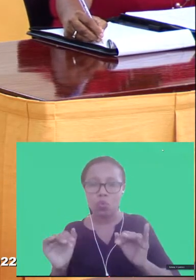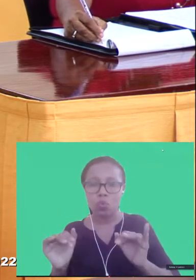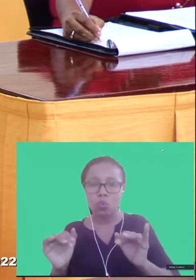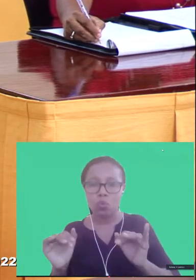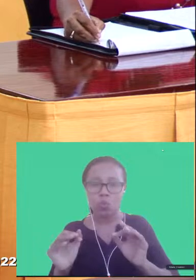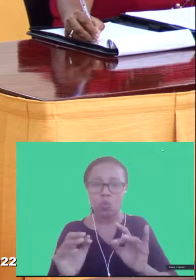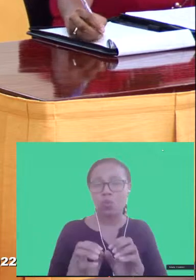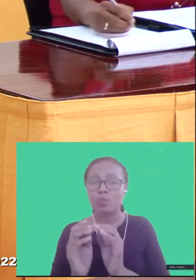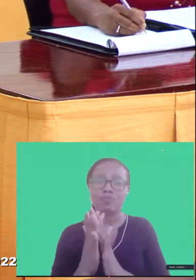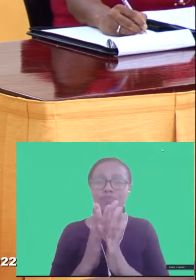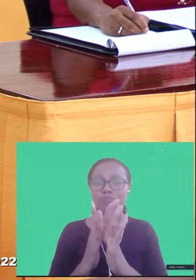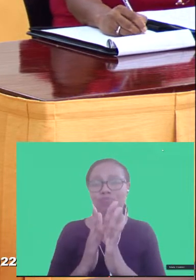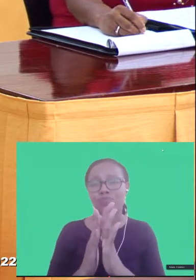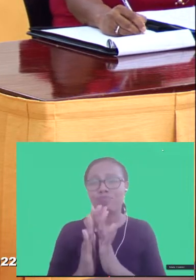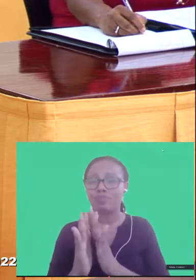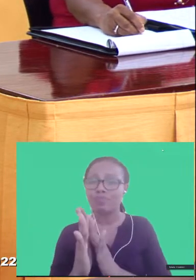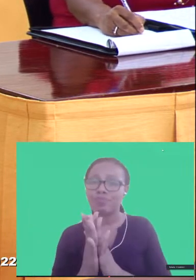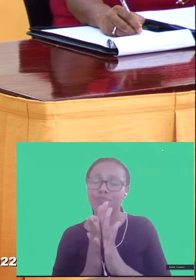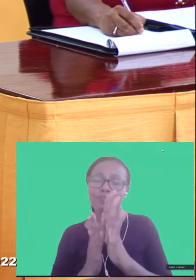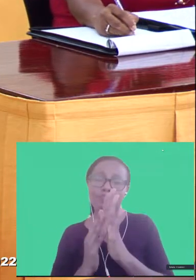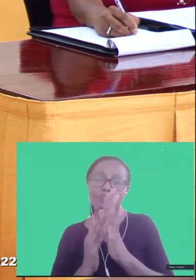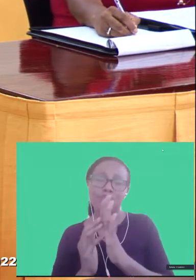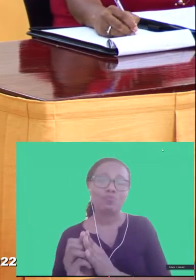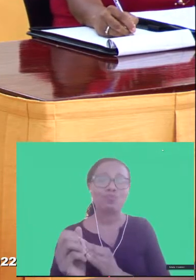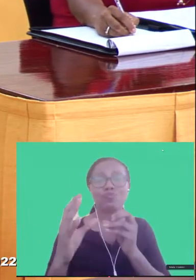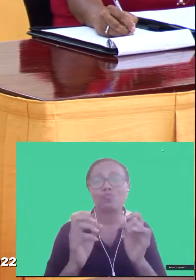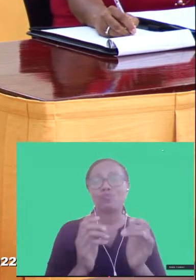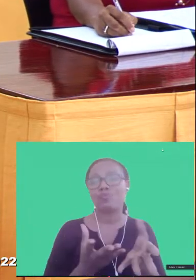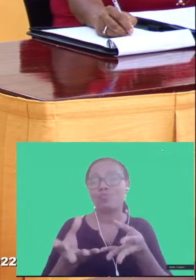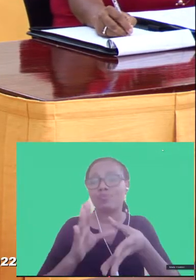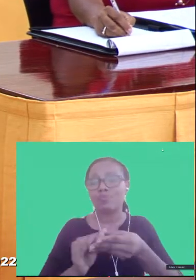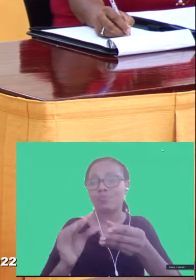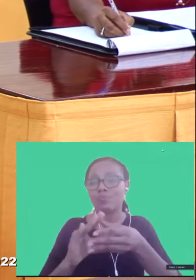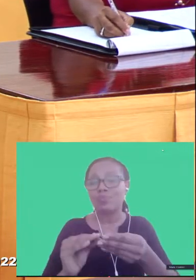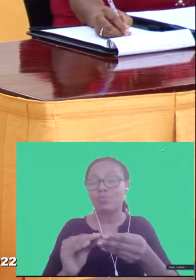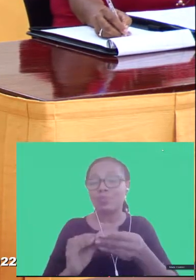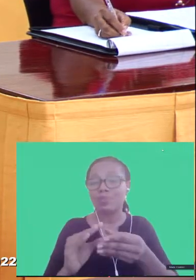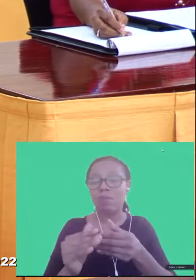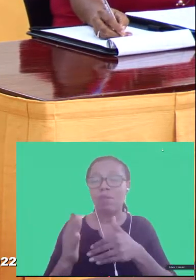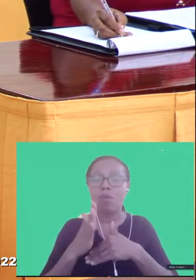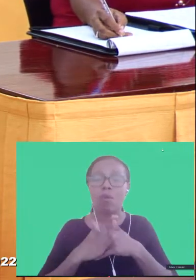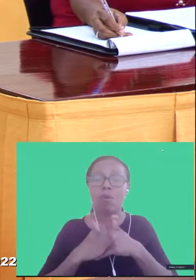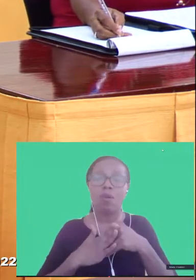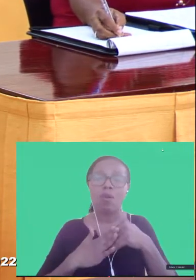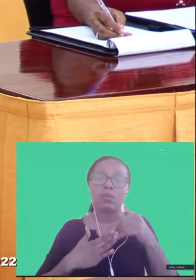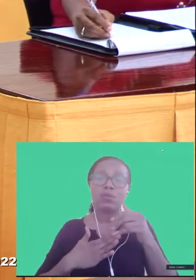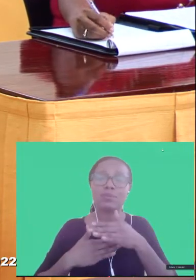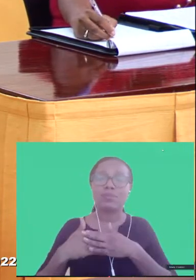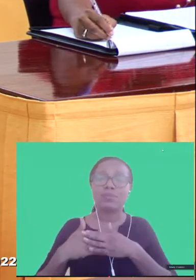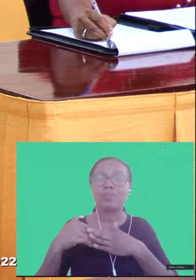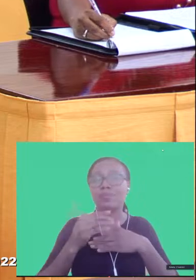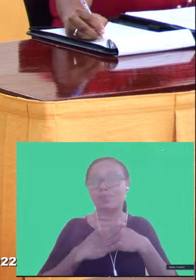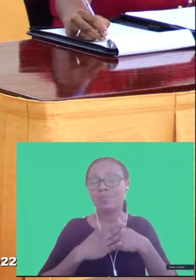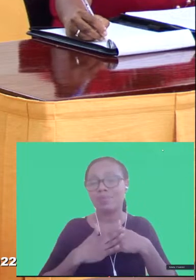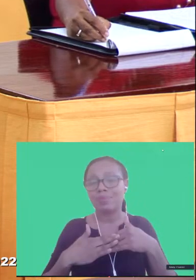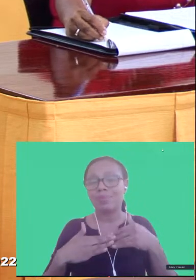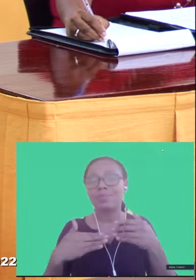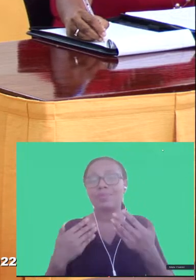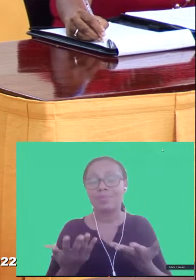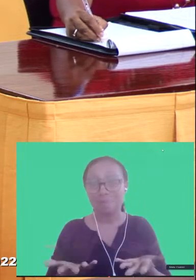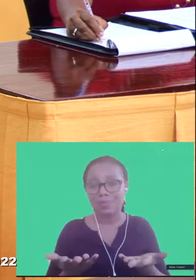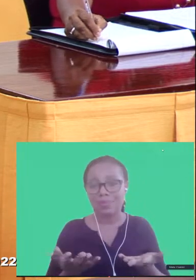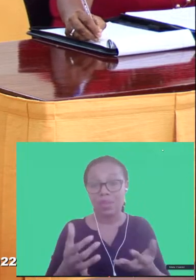analogy of, what was the name of the lady I used? I can't even, Pearl. But